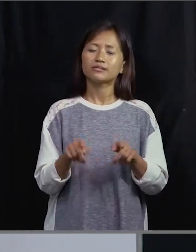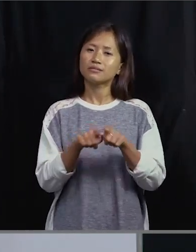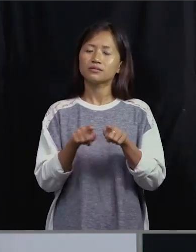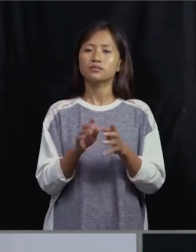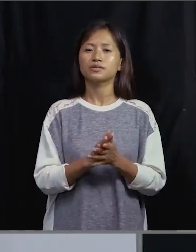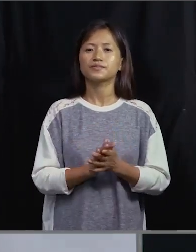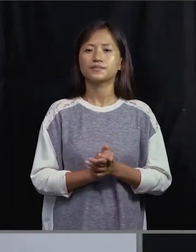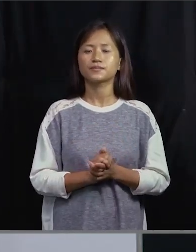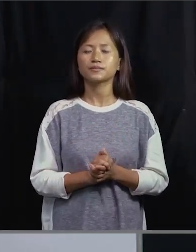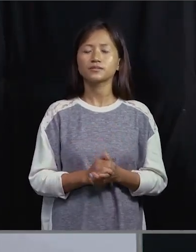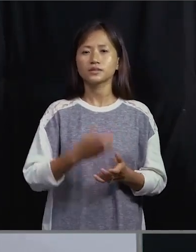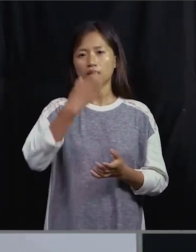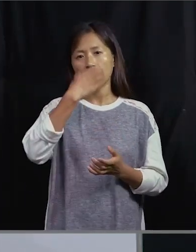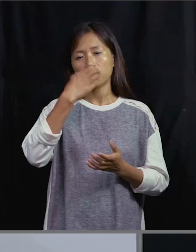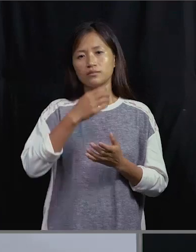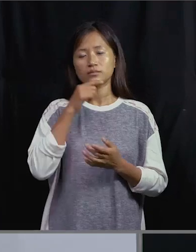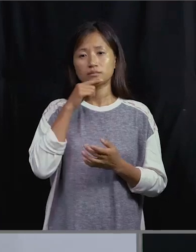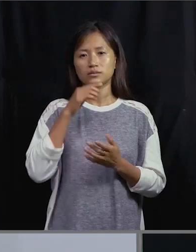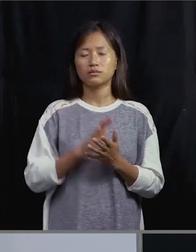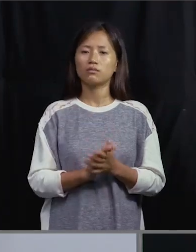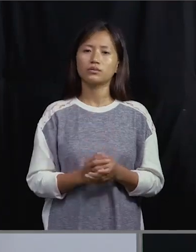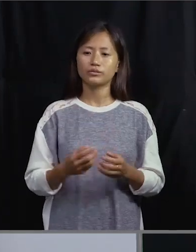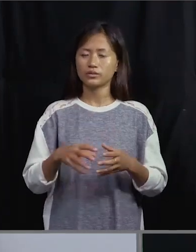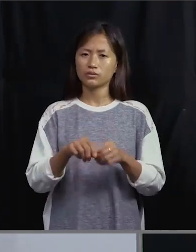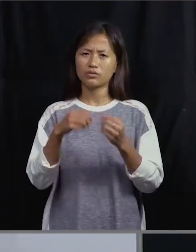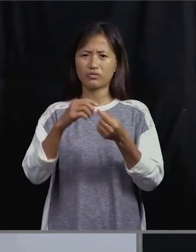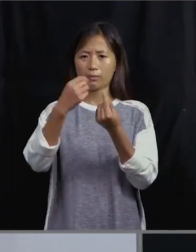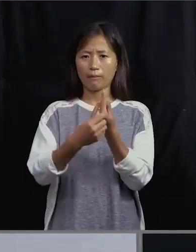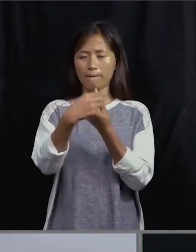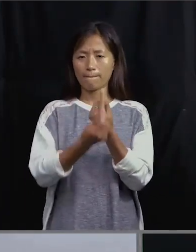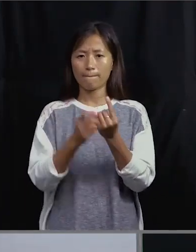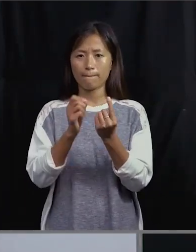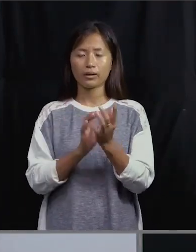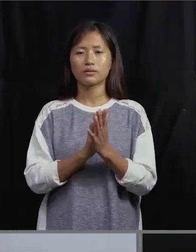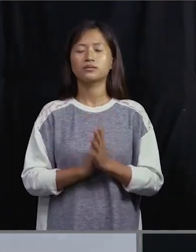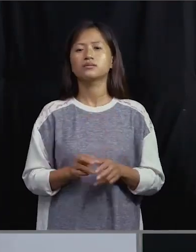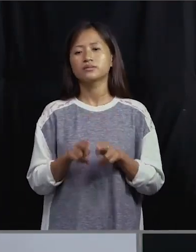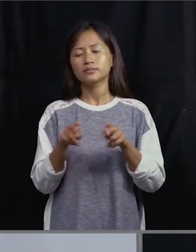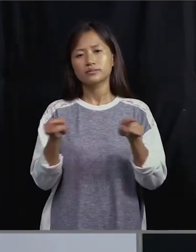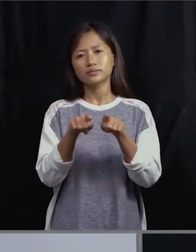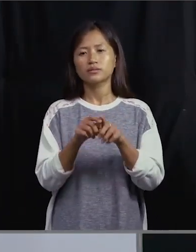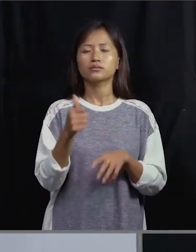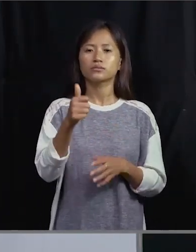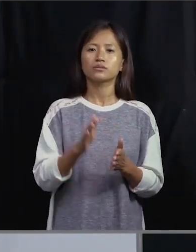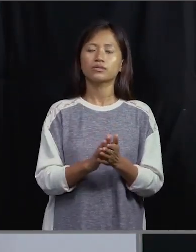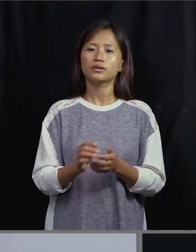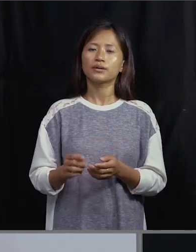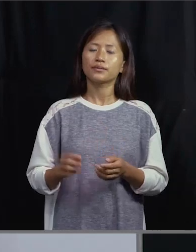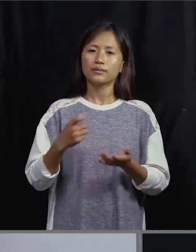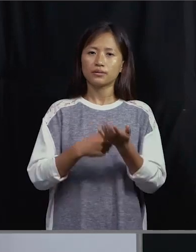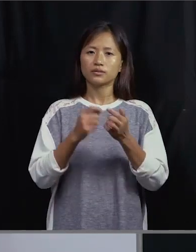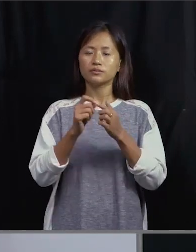want to eat apple, okay, you go for mango or maybe banana, so and so forth. So these are the goods which can be replaced by